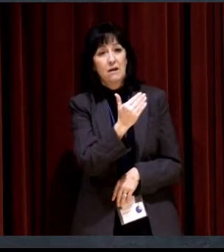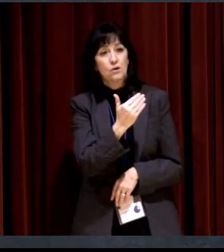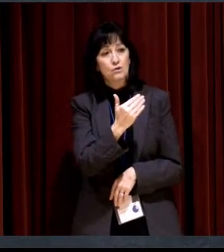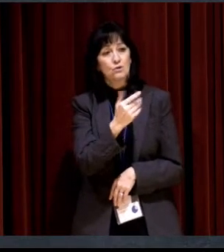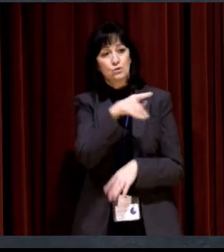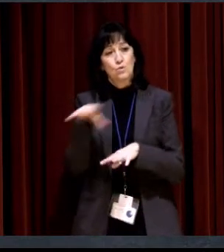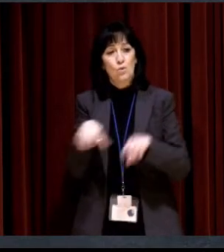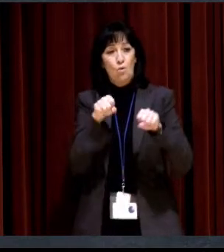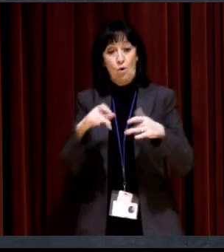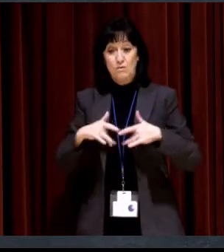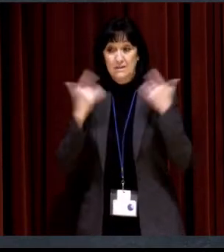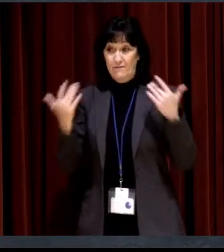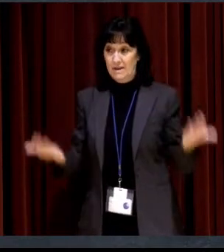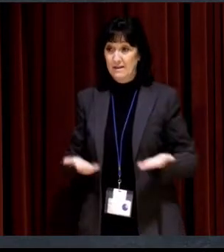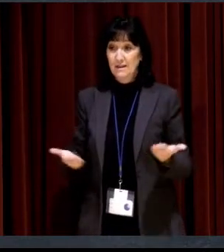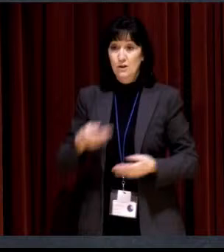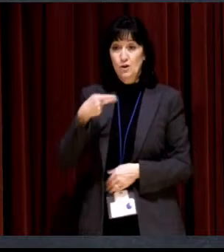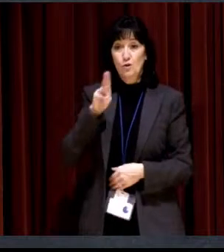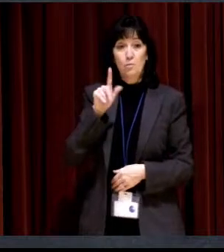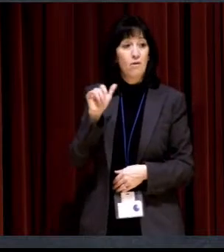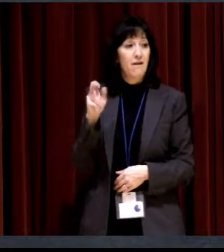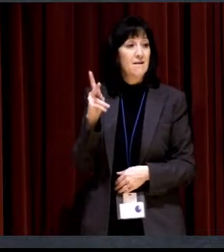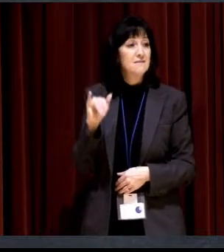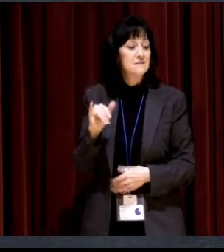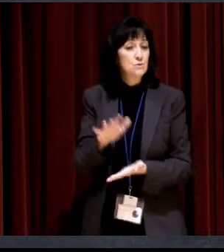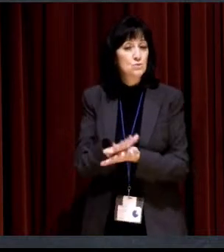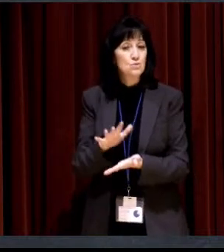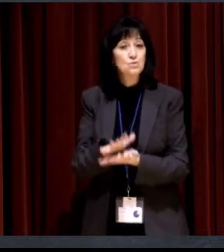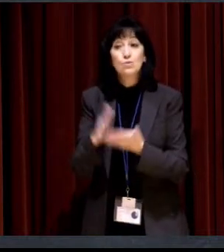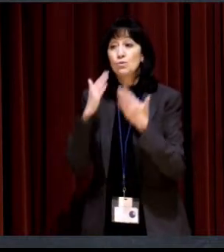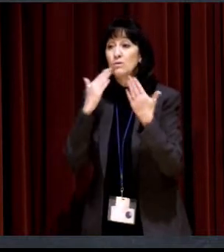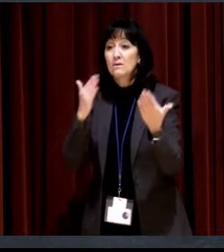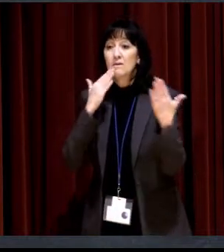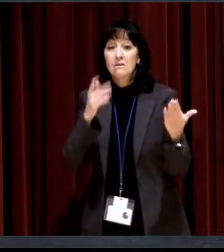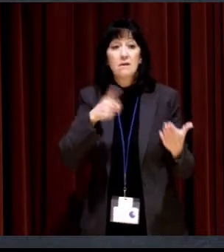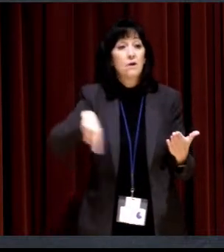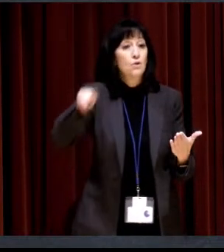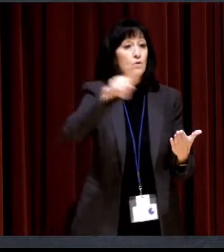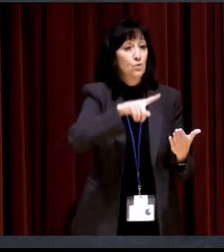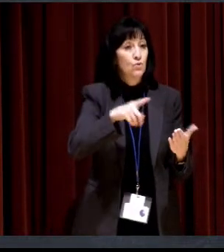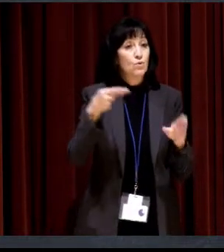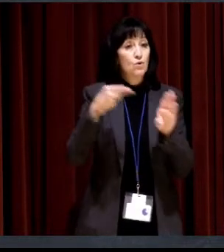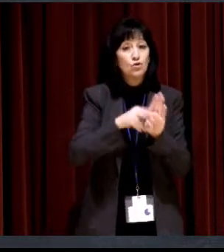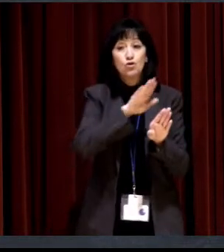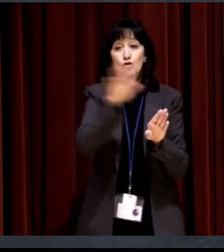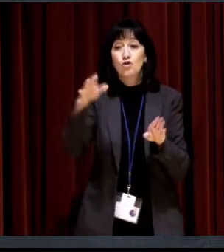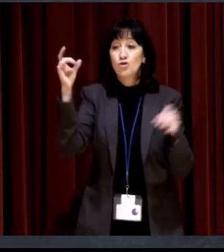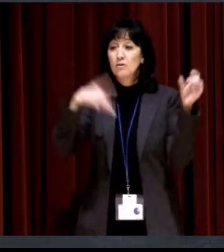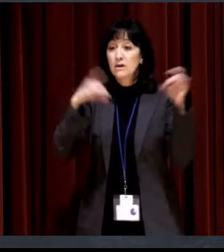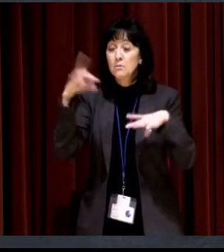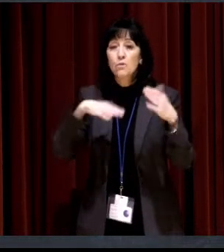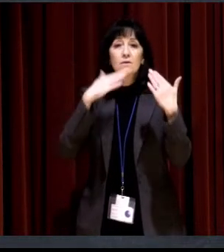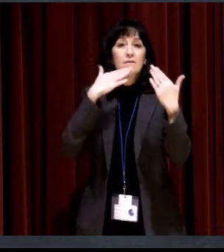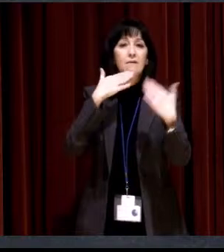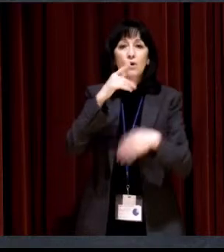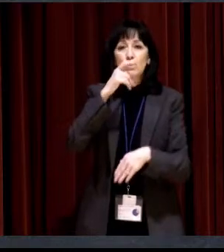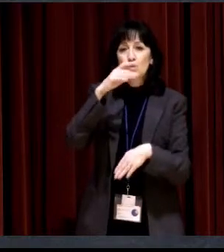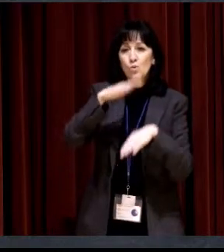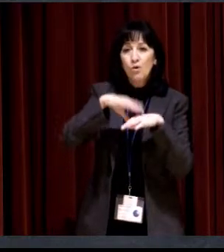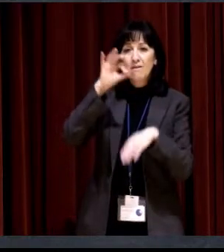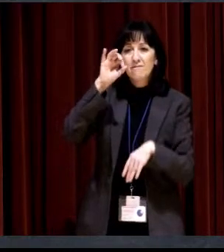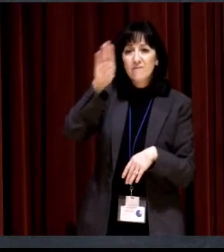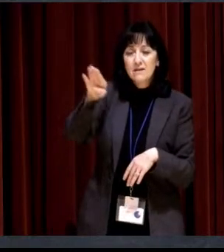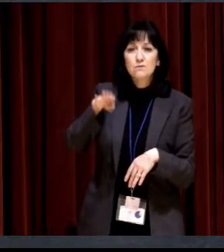everyone here that's joined us tonight for your input. Those who've joined us online, Facebook Live